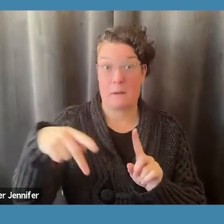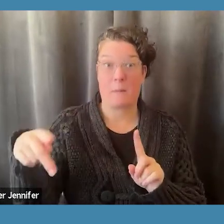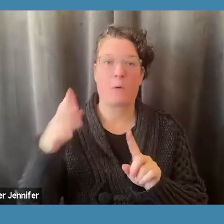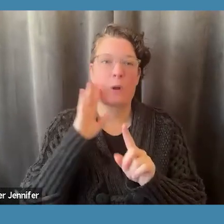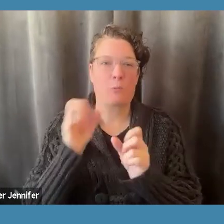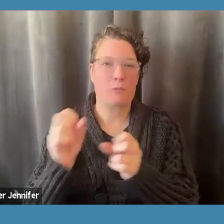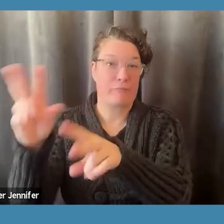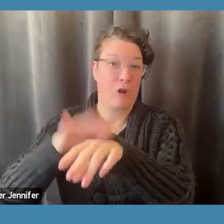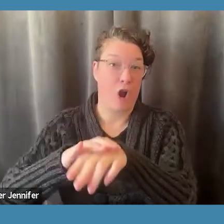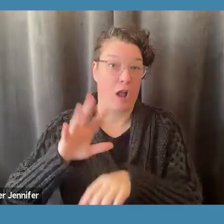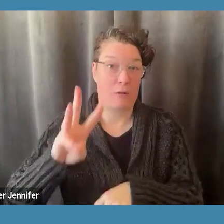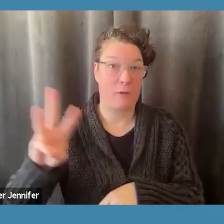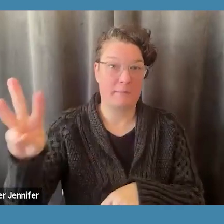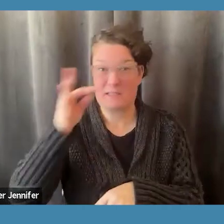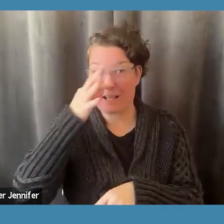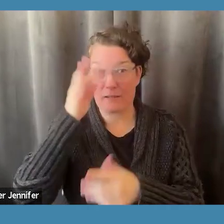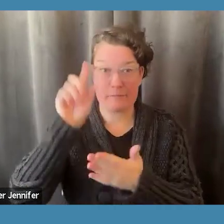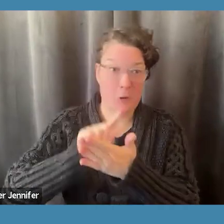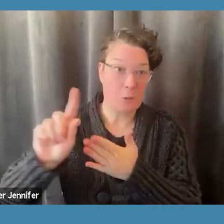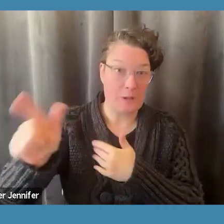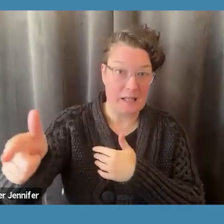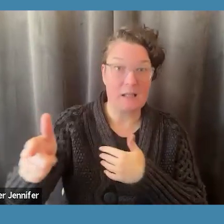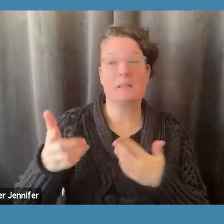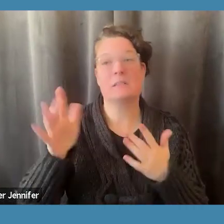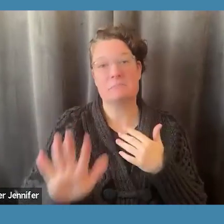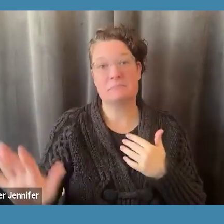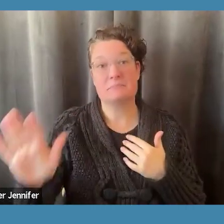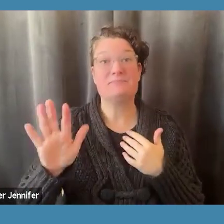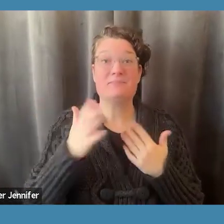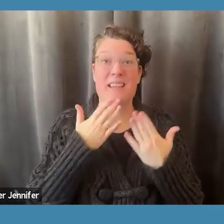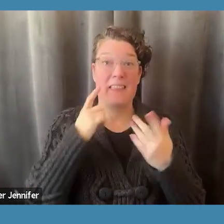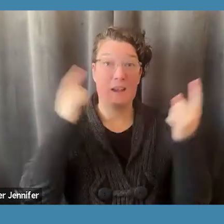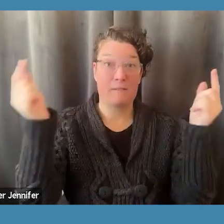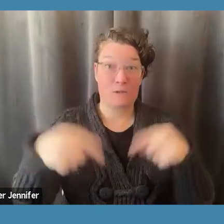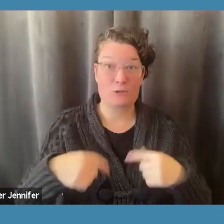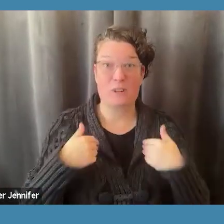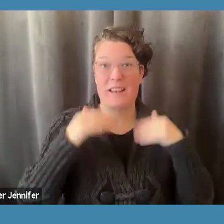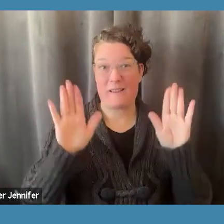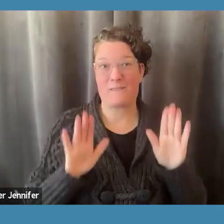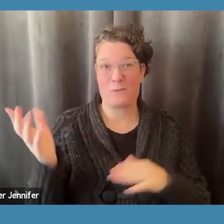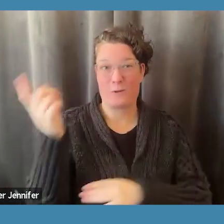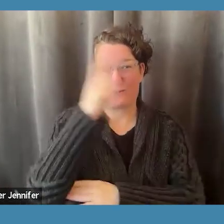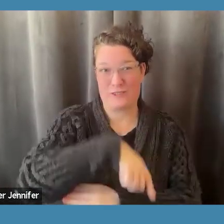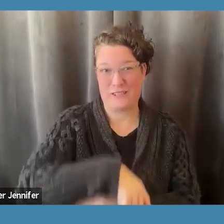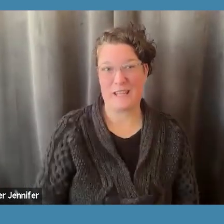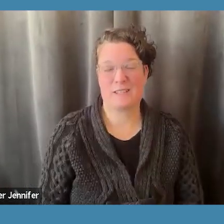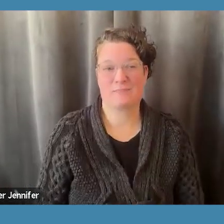a week. We want to thank everyone for joining us and have a wonderful day, everyone.